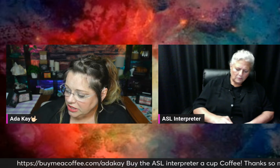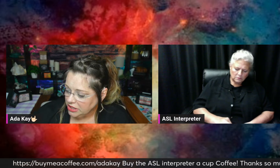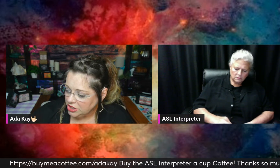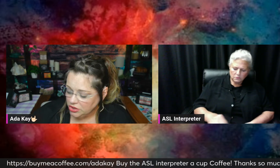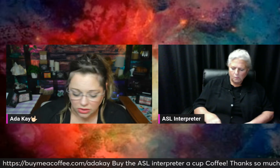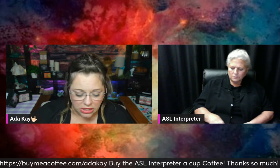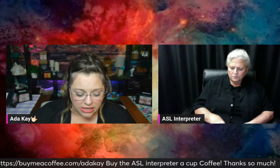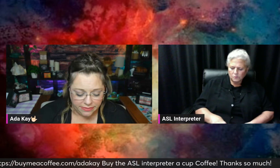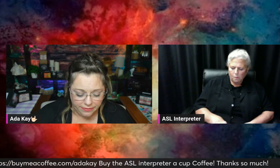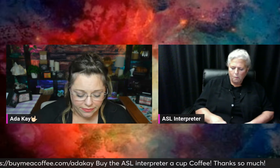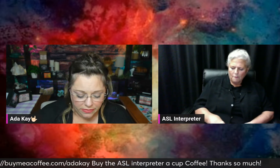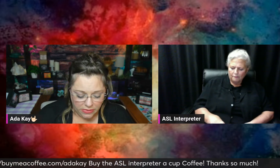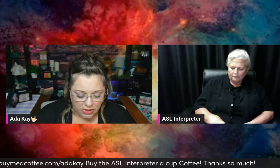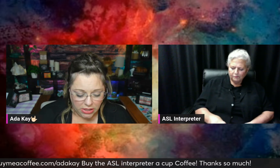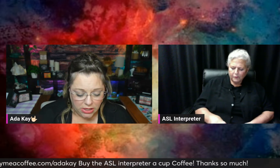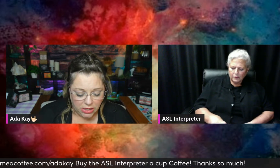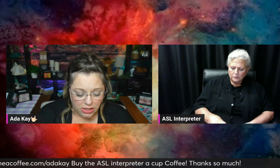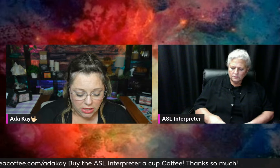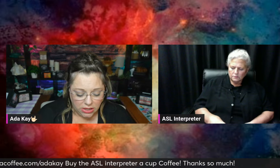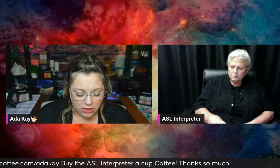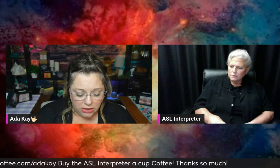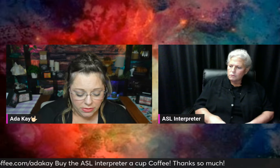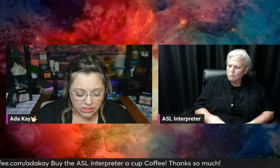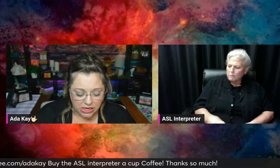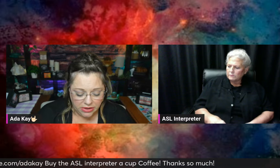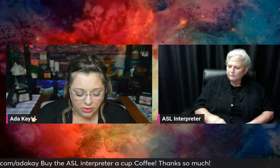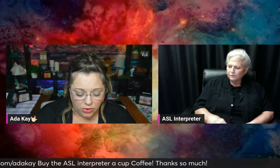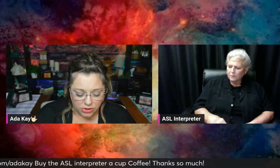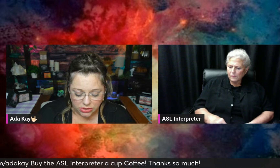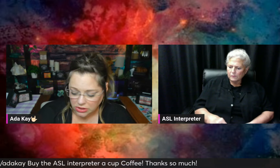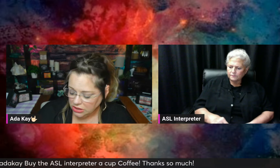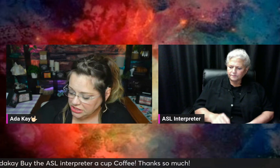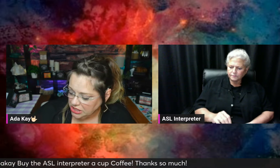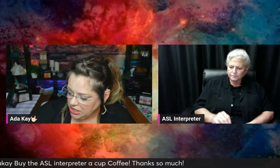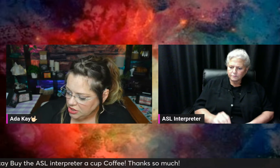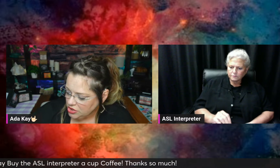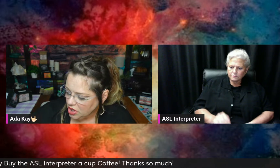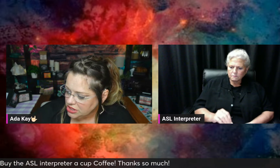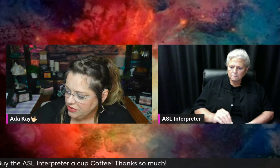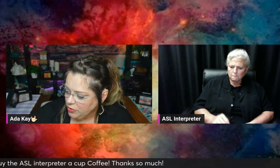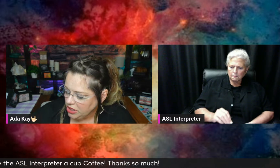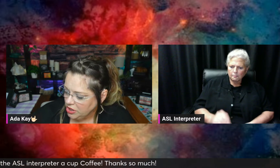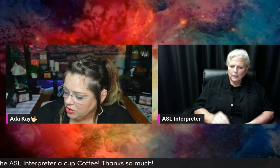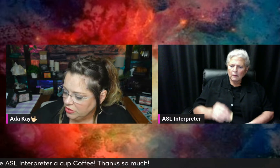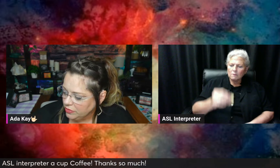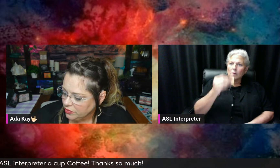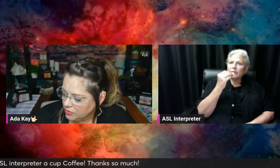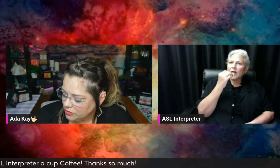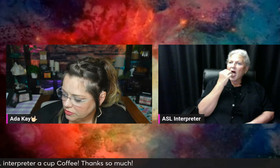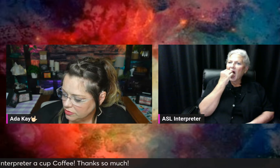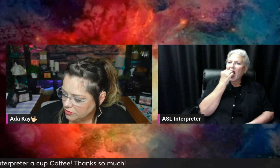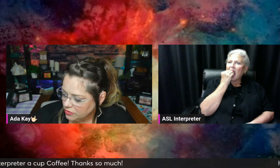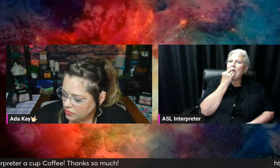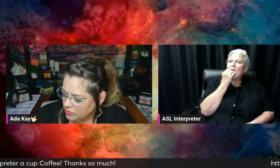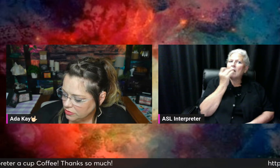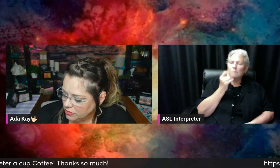if I can get you online. Let me see how that works. Let's see. Can you talk? See if we can hear you.